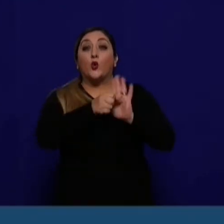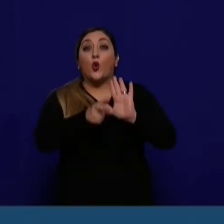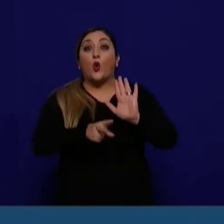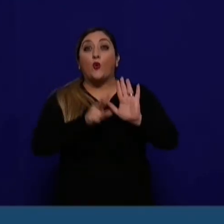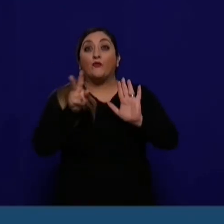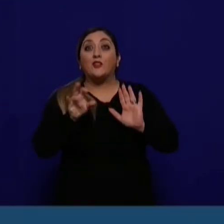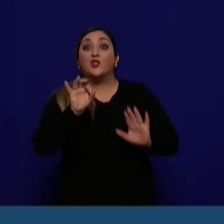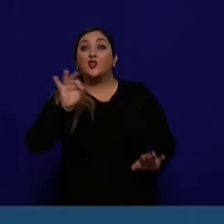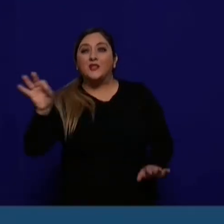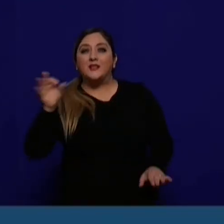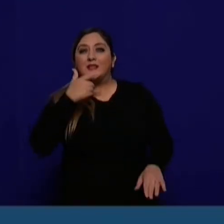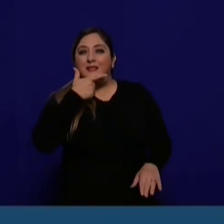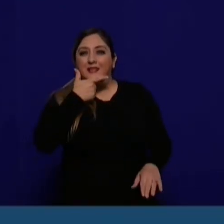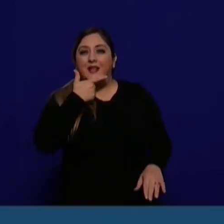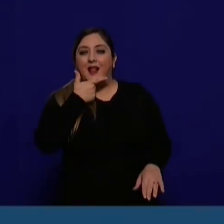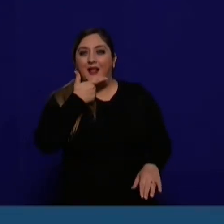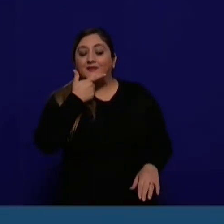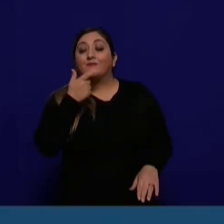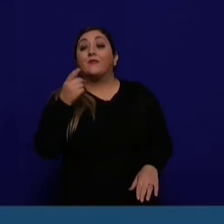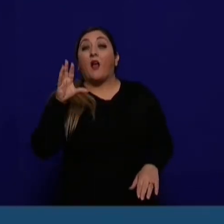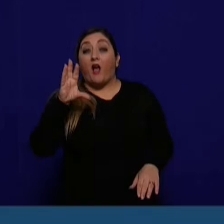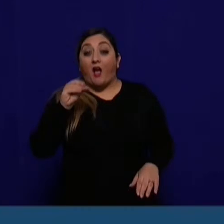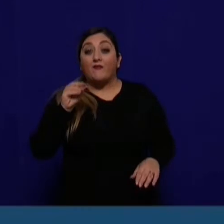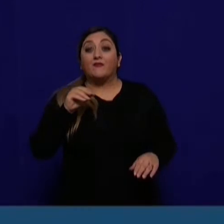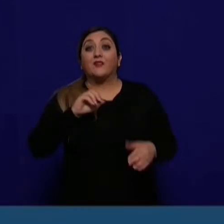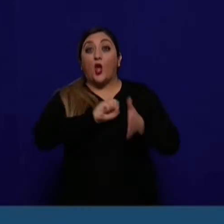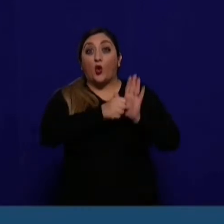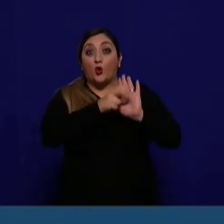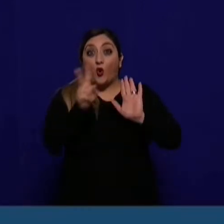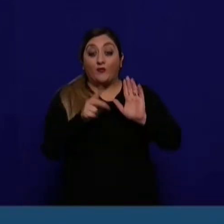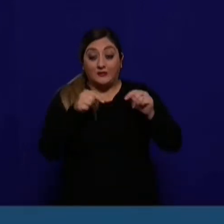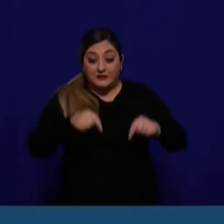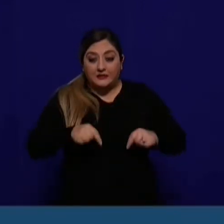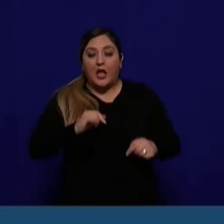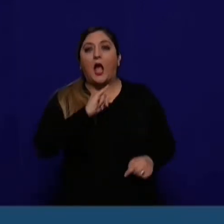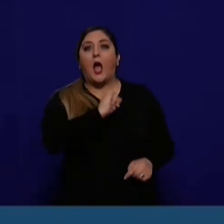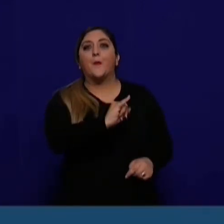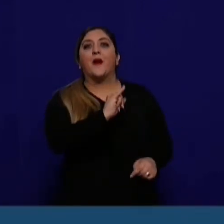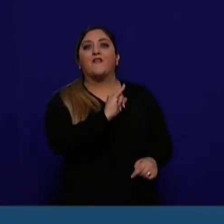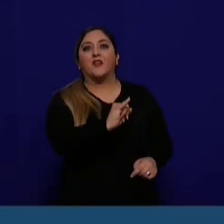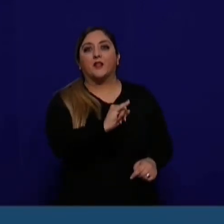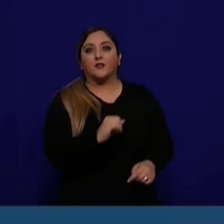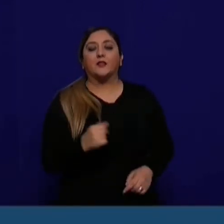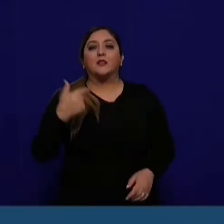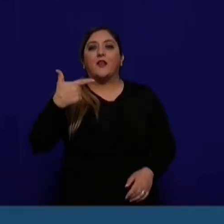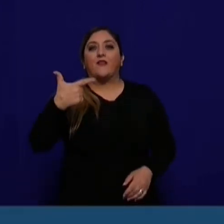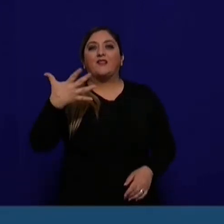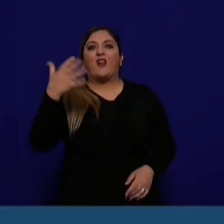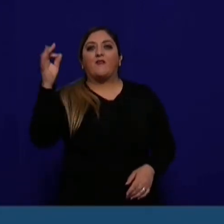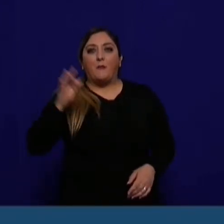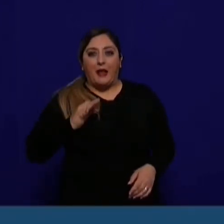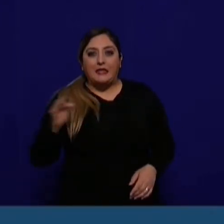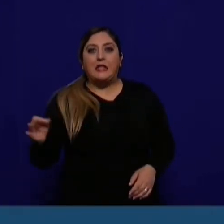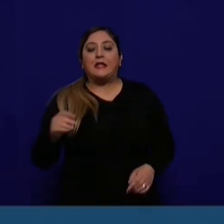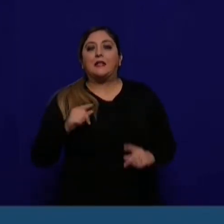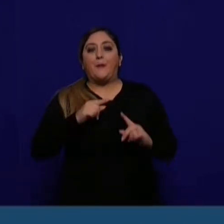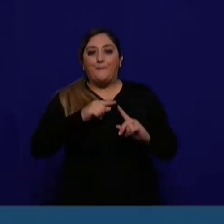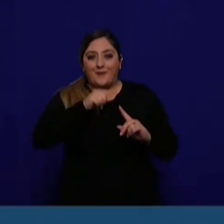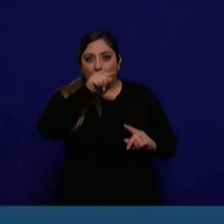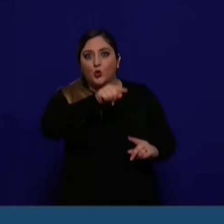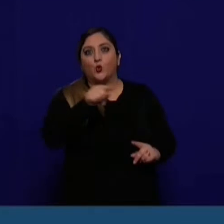il-maġġor parti tal-każijiet li aħna qiegħed ikollna infatti għandna 75% tal-positive cases li huma